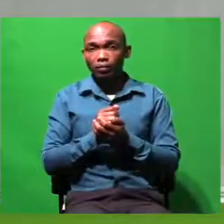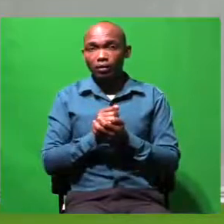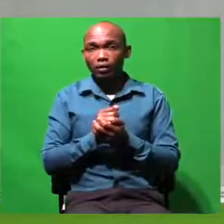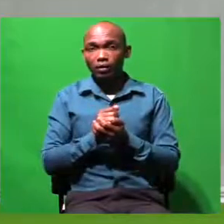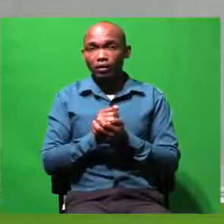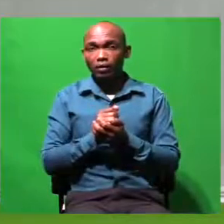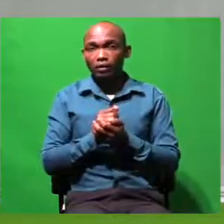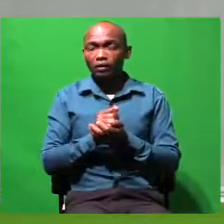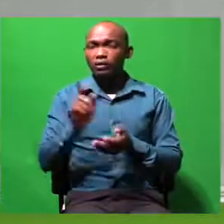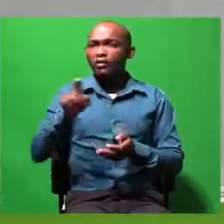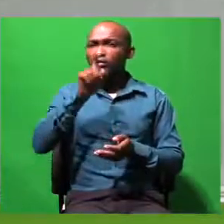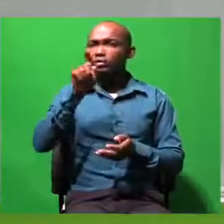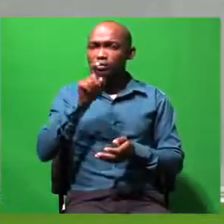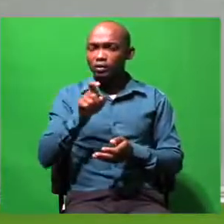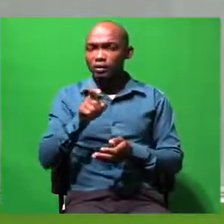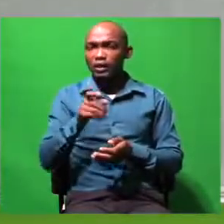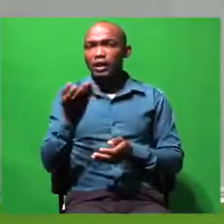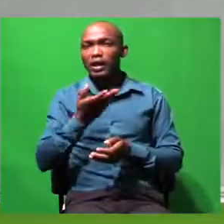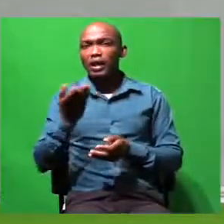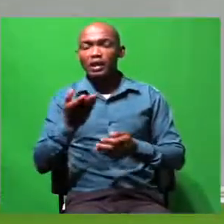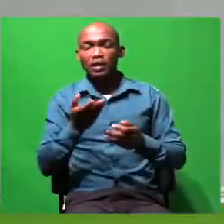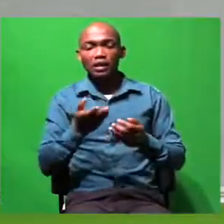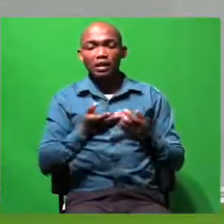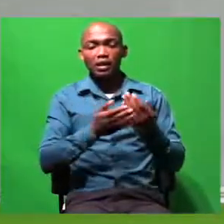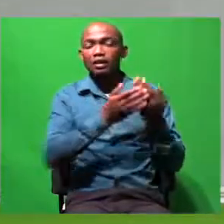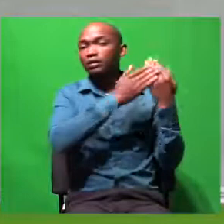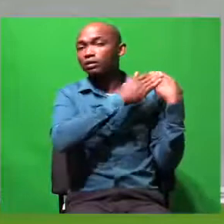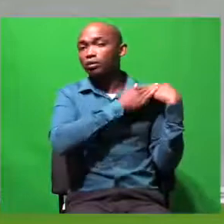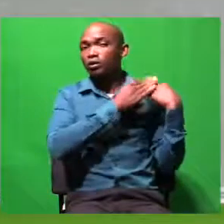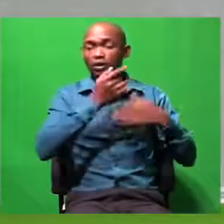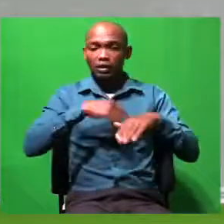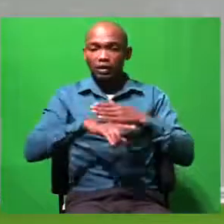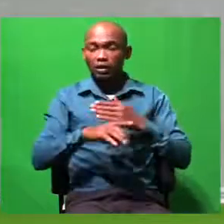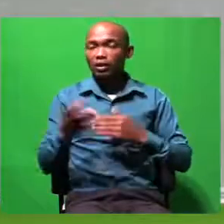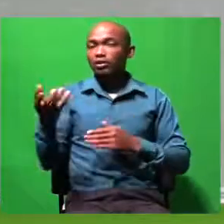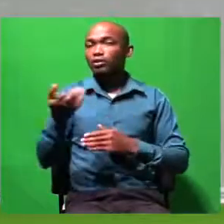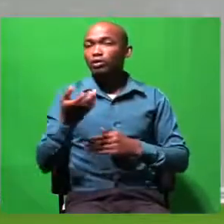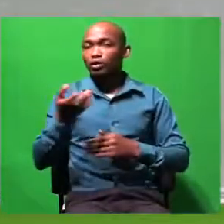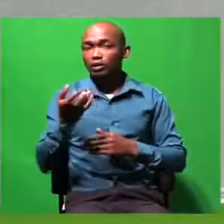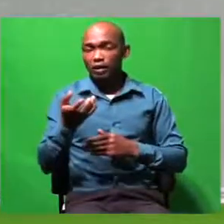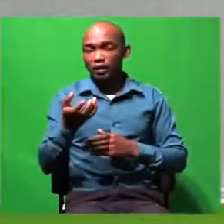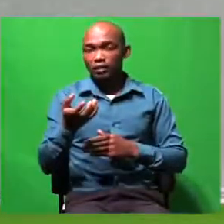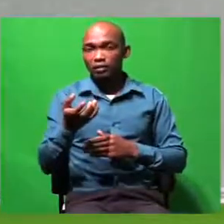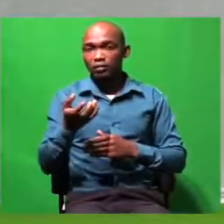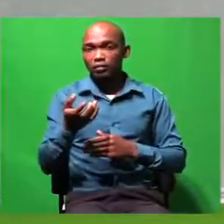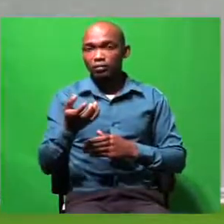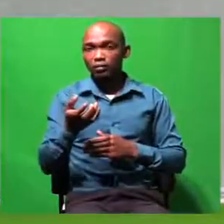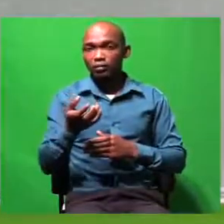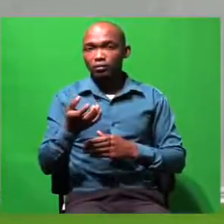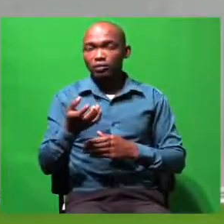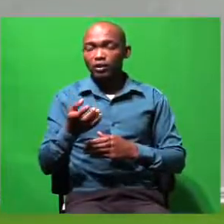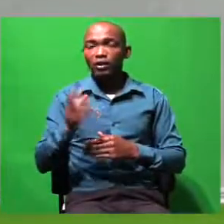So, can I ask you before going on, any responsibilities of the societies toward those special